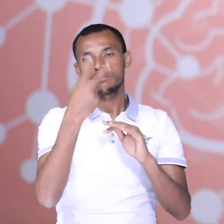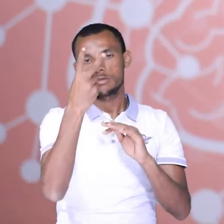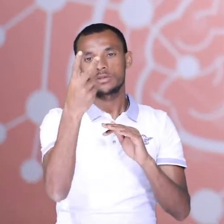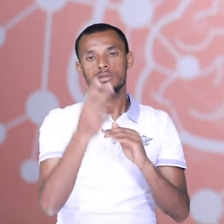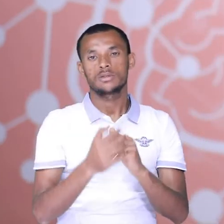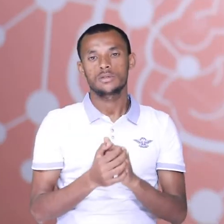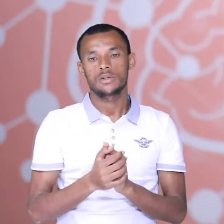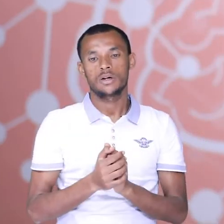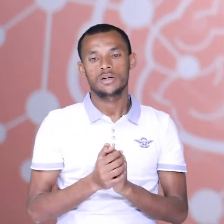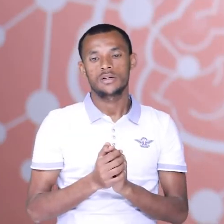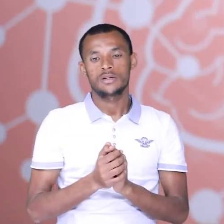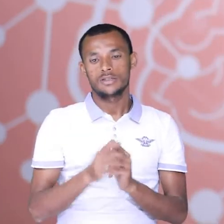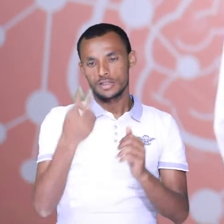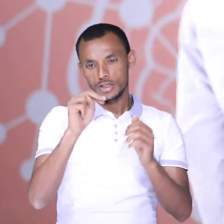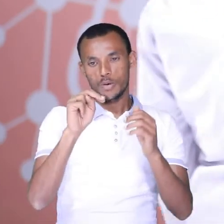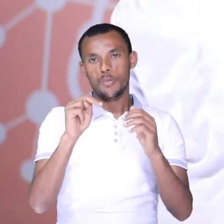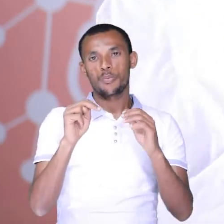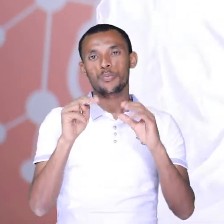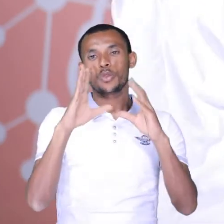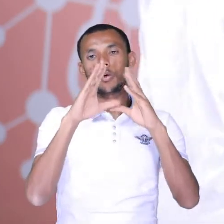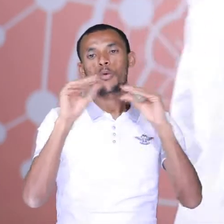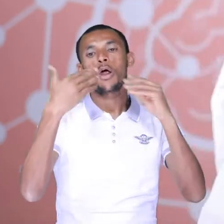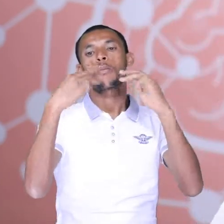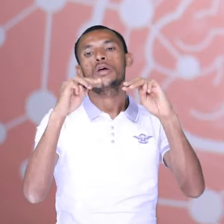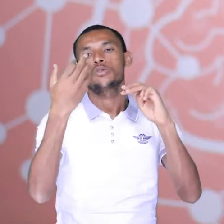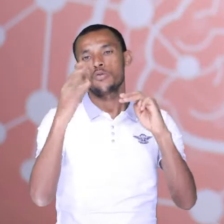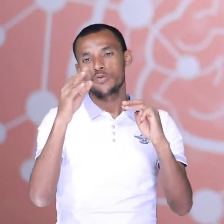hydroxide? The molar mass of sodium hydroxide